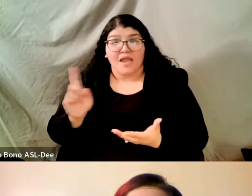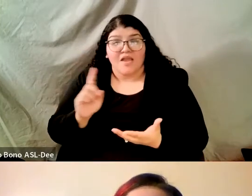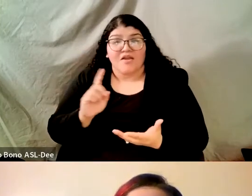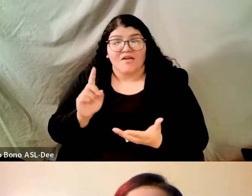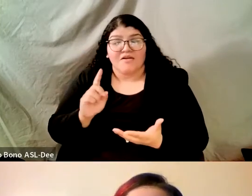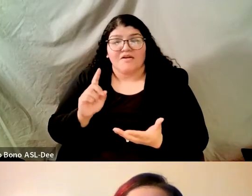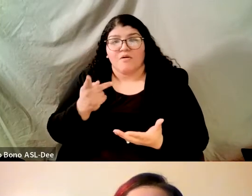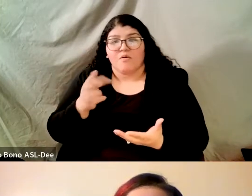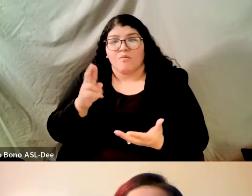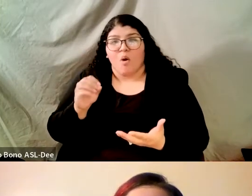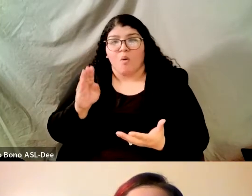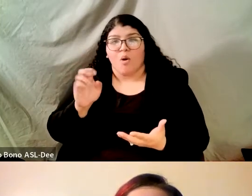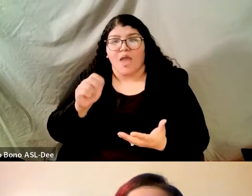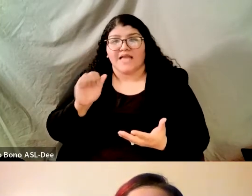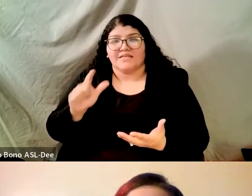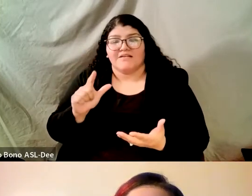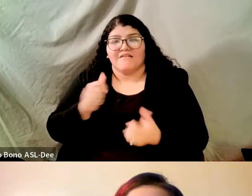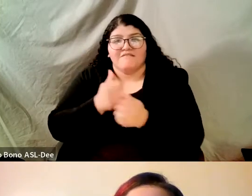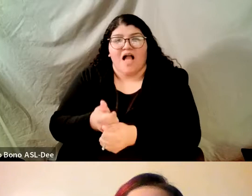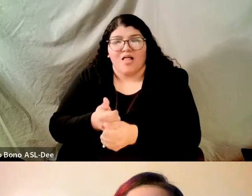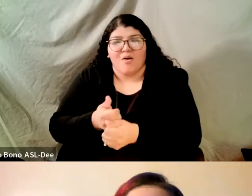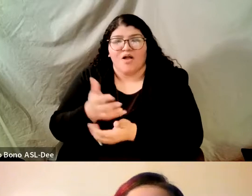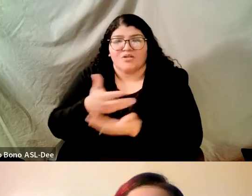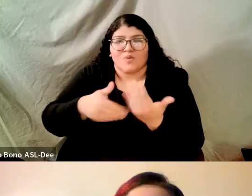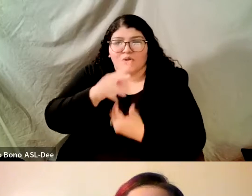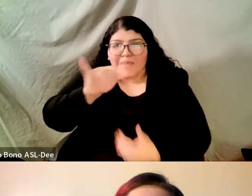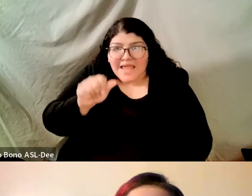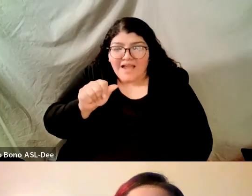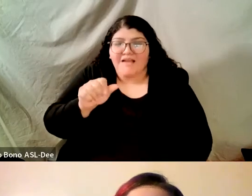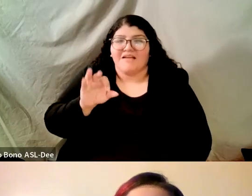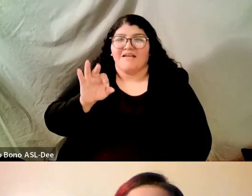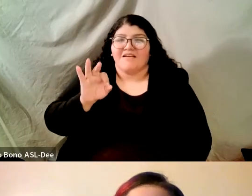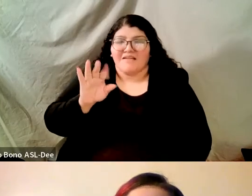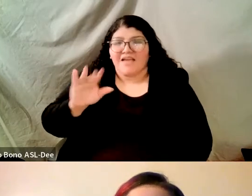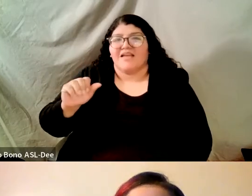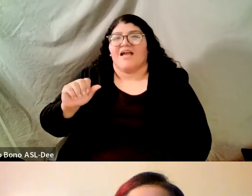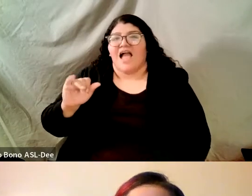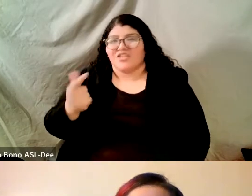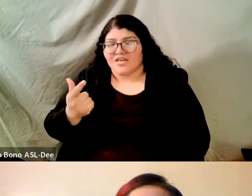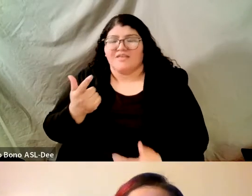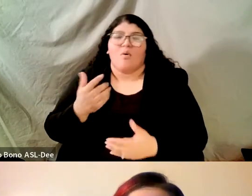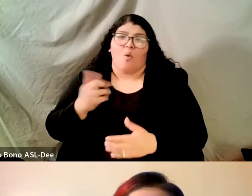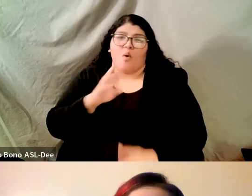Bono ASL by following them on your favorite social media or visiting their website,